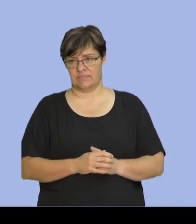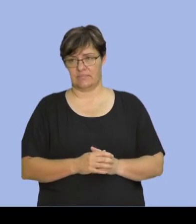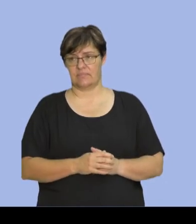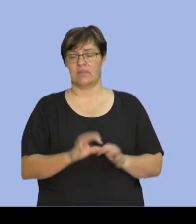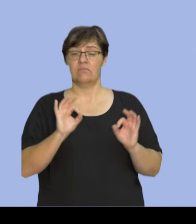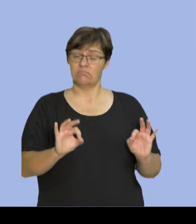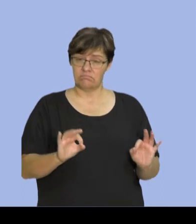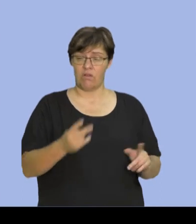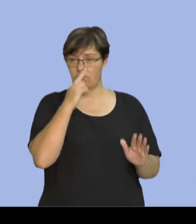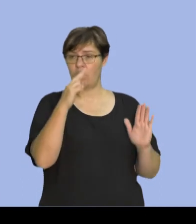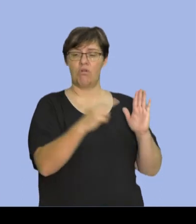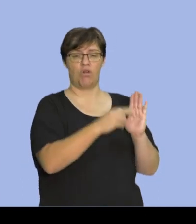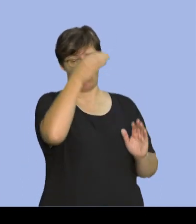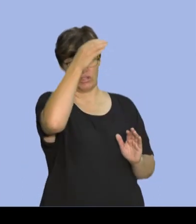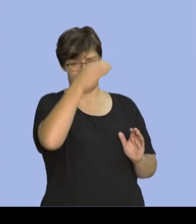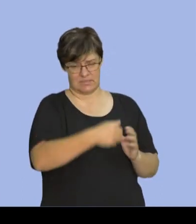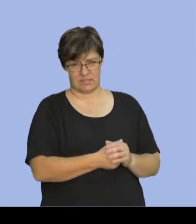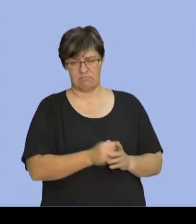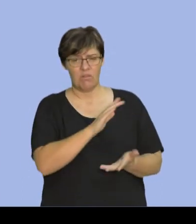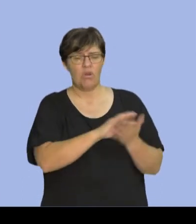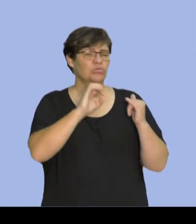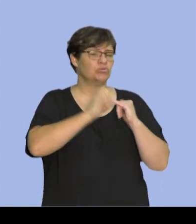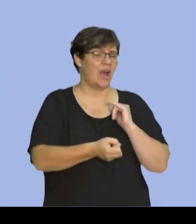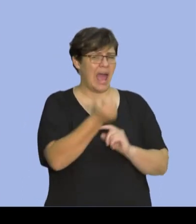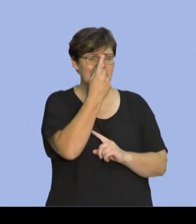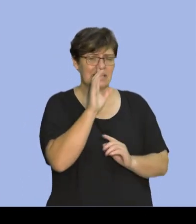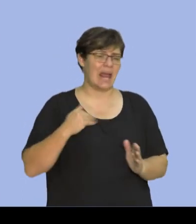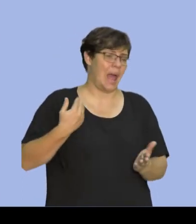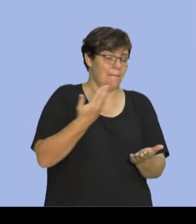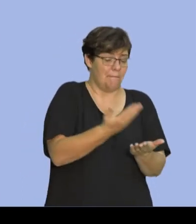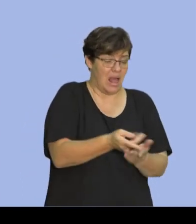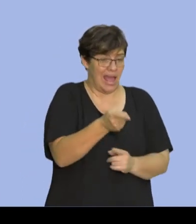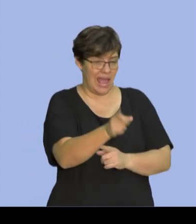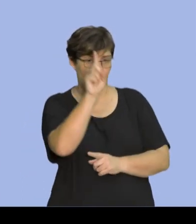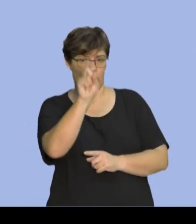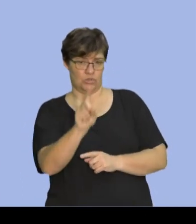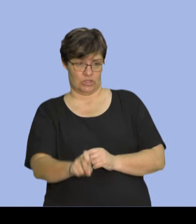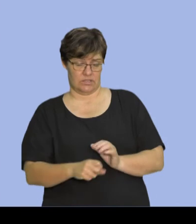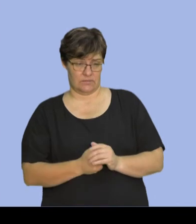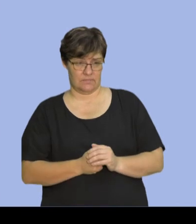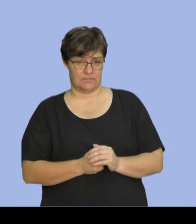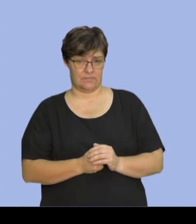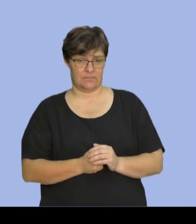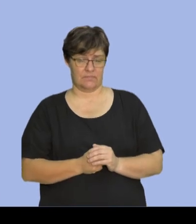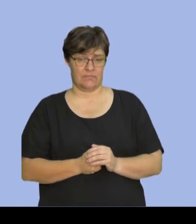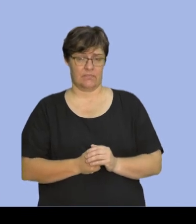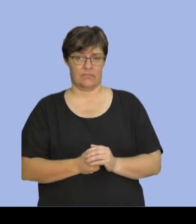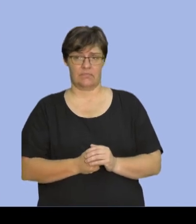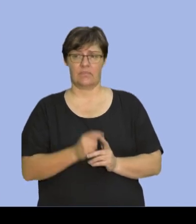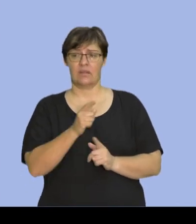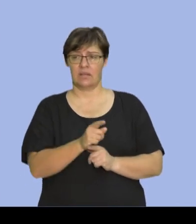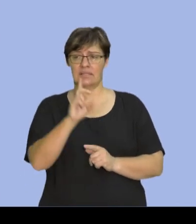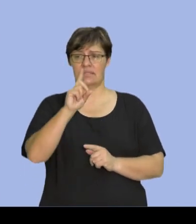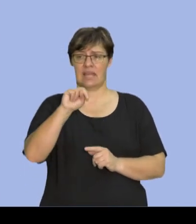Right, so we've looked at the concepts. Let's try and understand and apply our understanding to a few questions. DNA